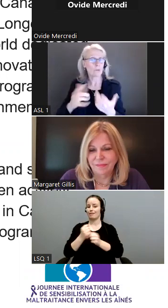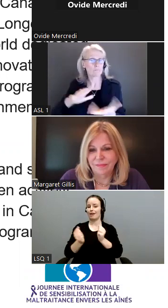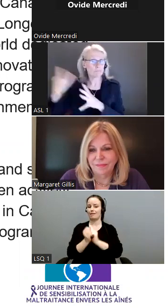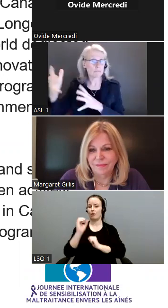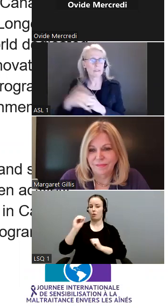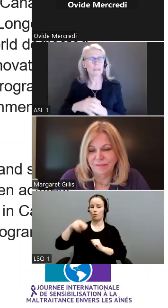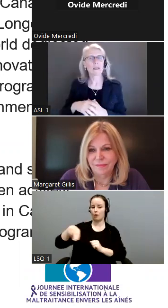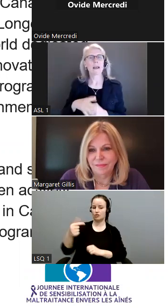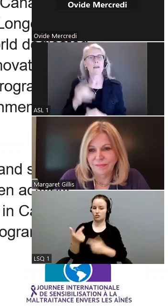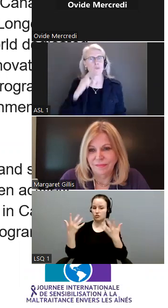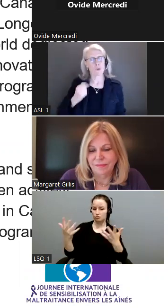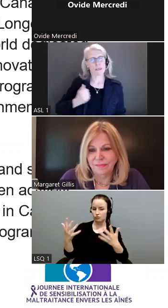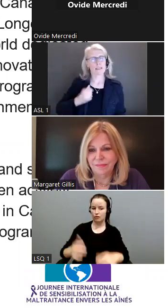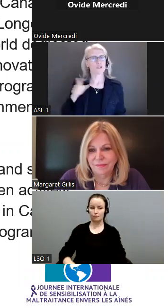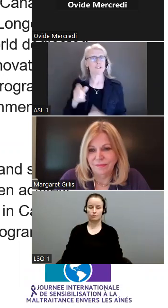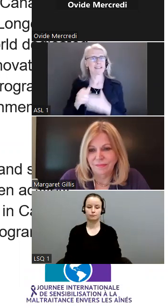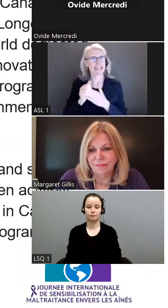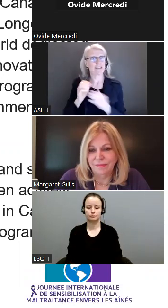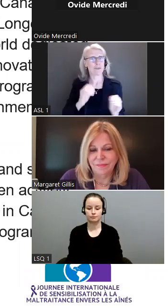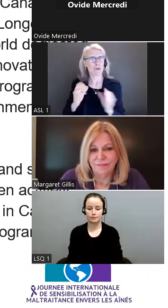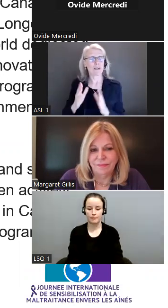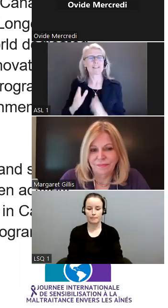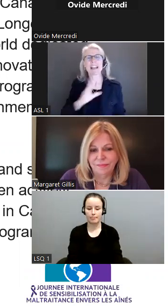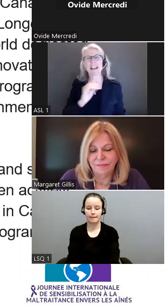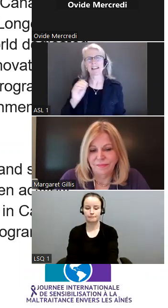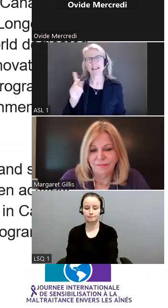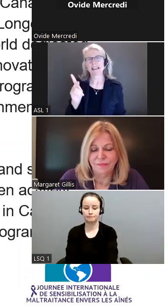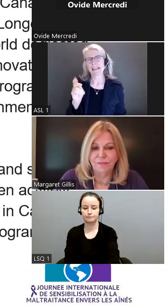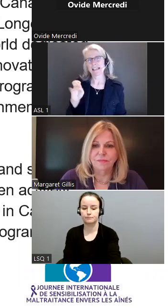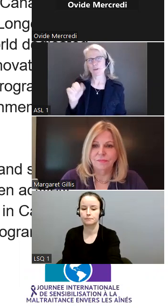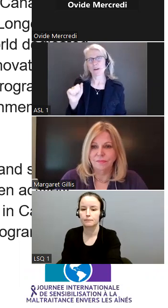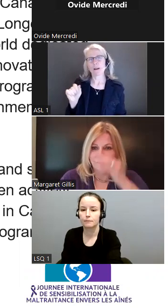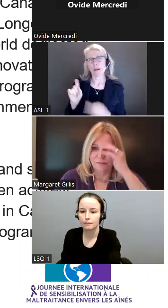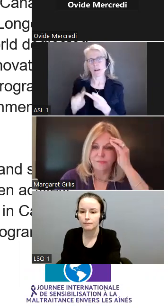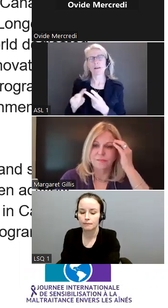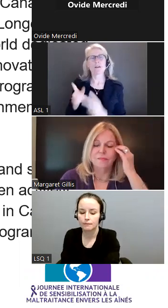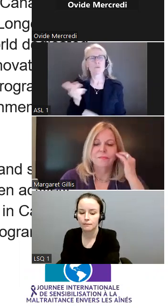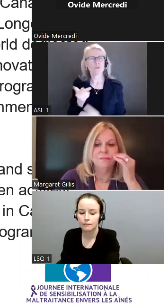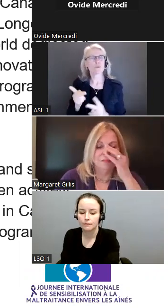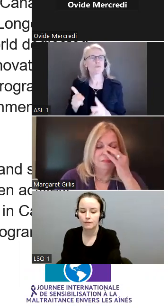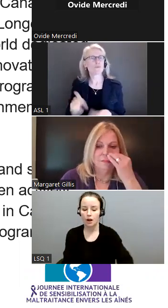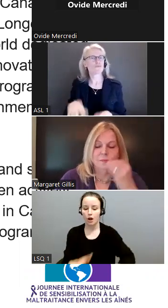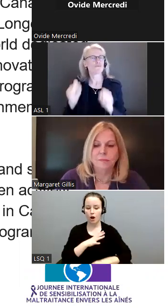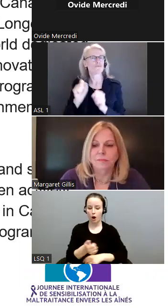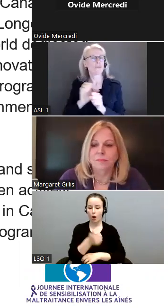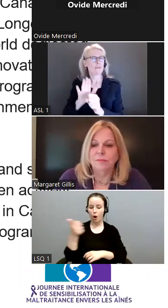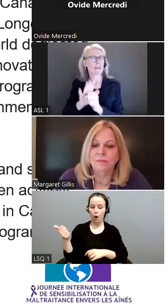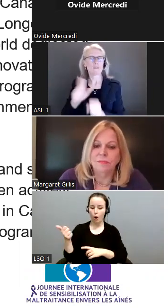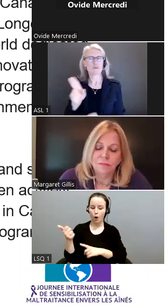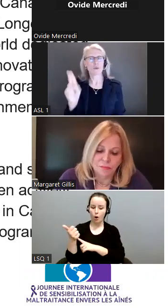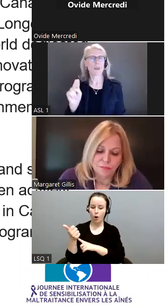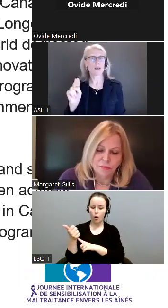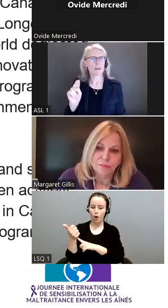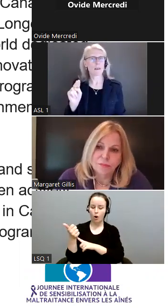Canada, along with her colleague Kieran, advocating for the UN